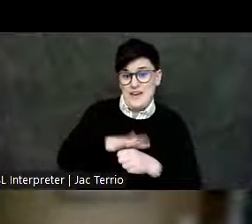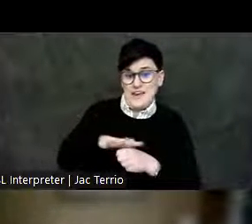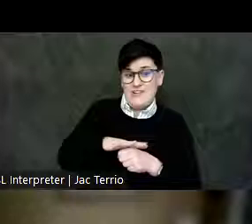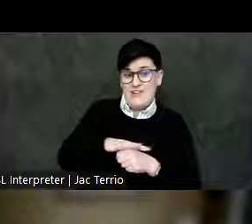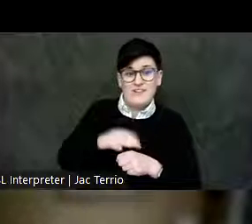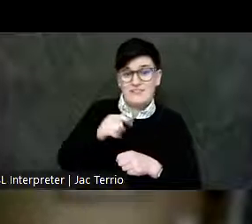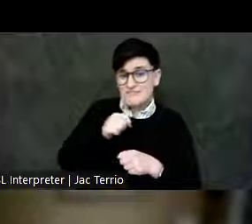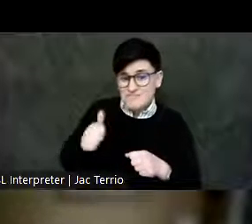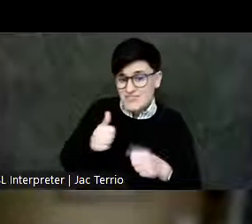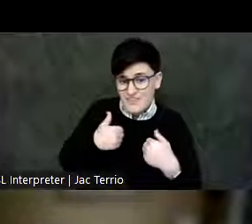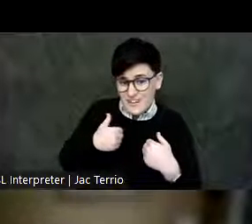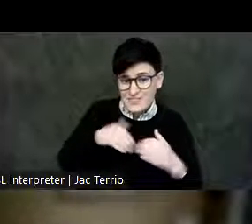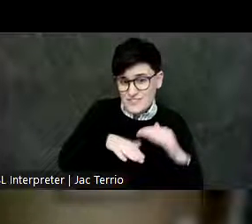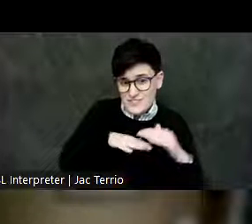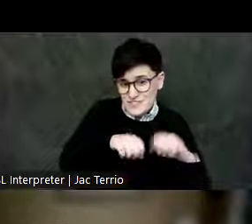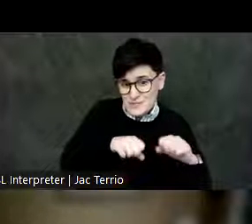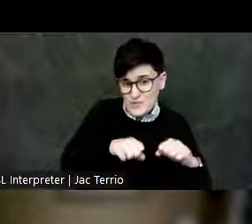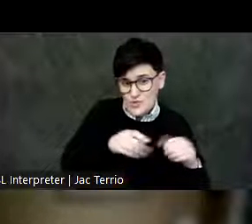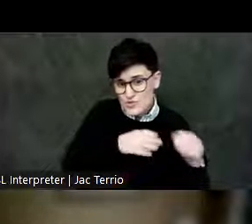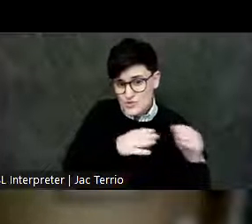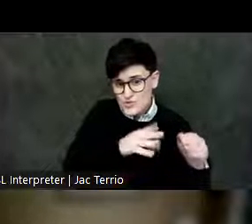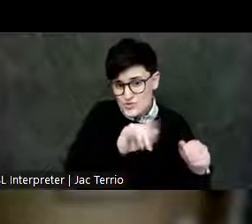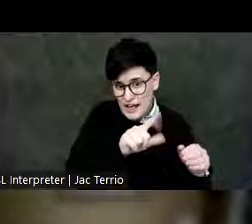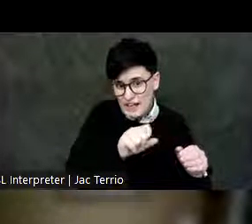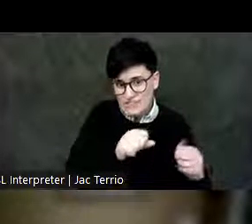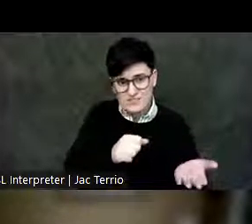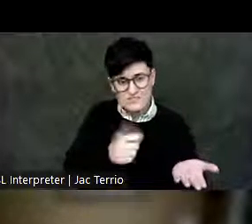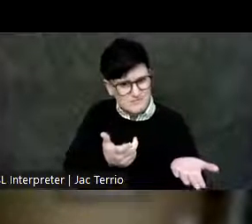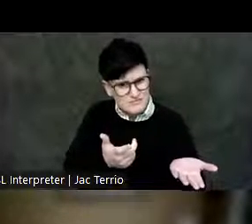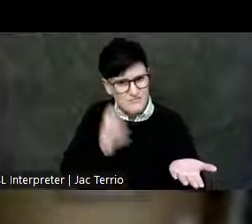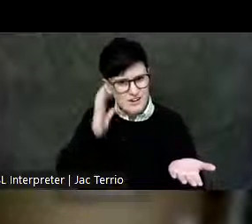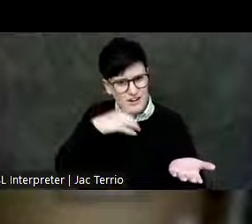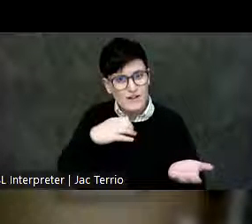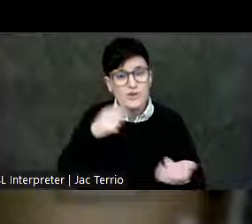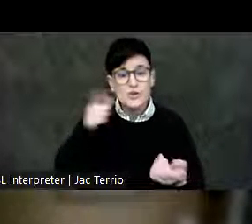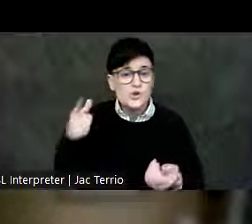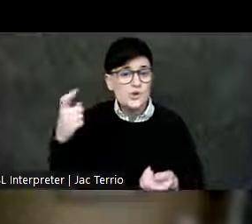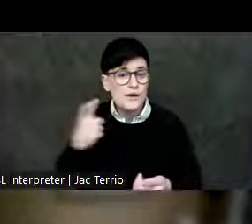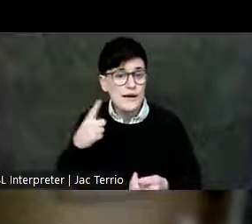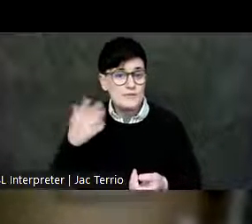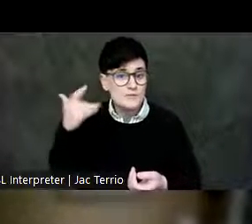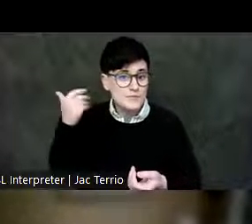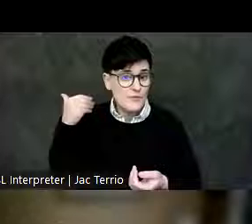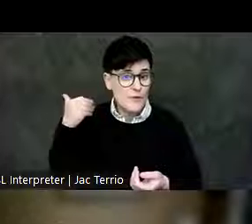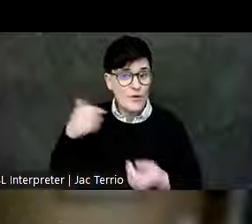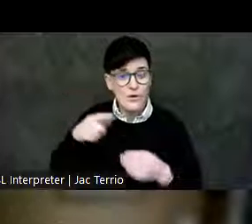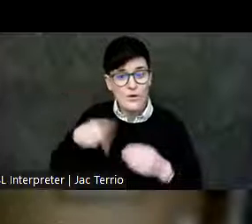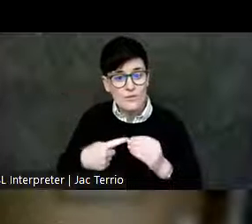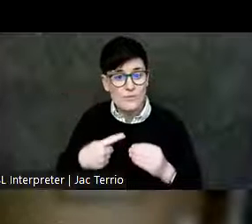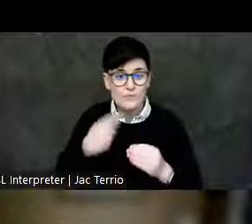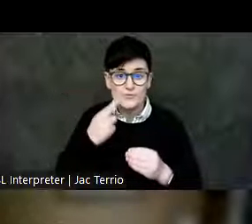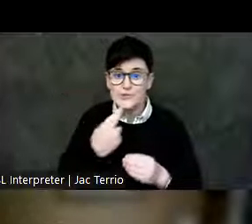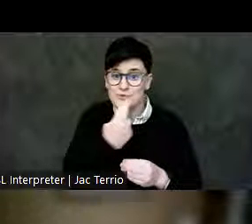that there might be. And you had asked earlier about kind of restaurants and things like that. What I've found is reading